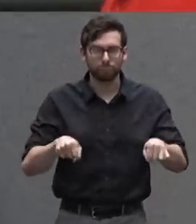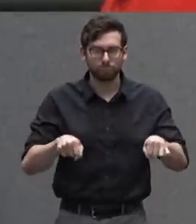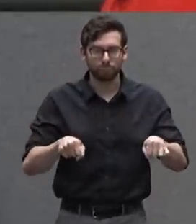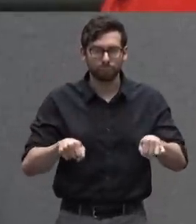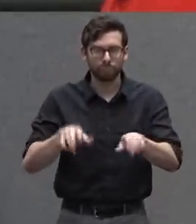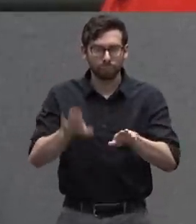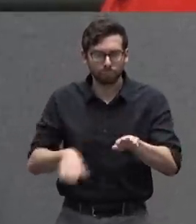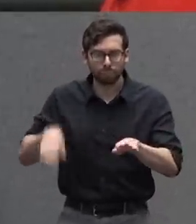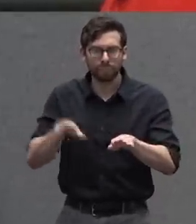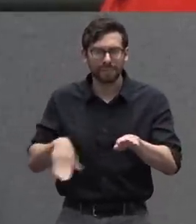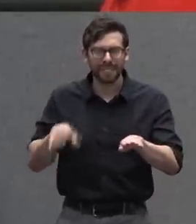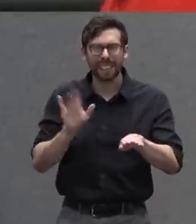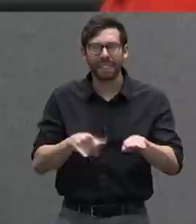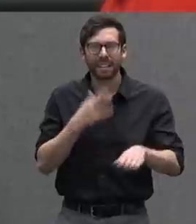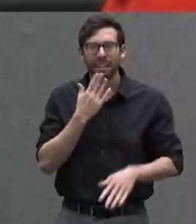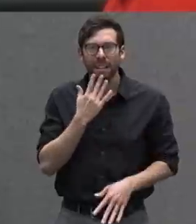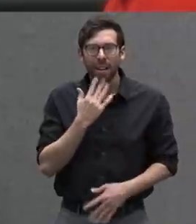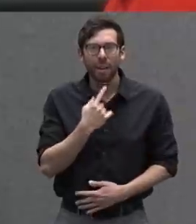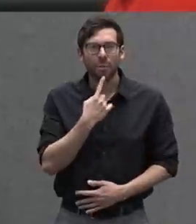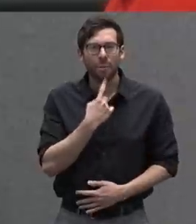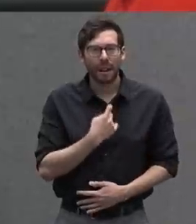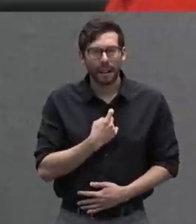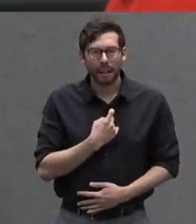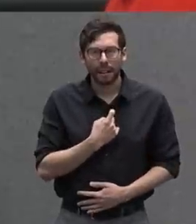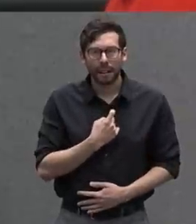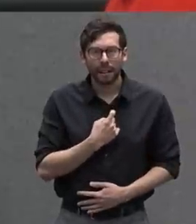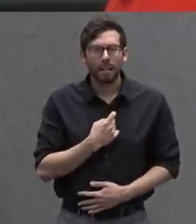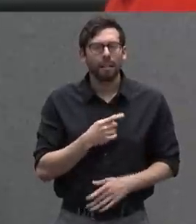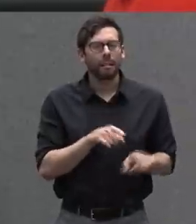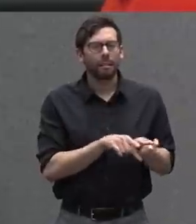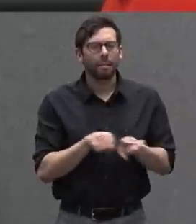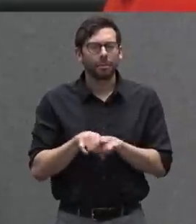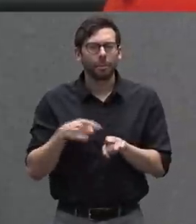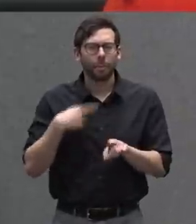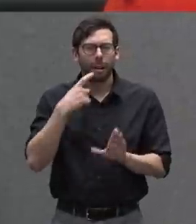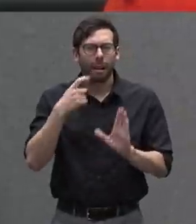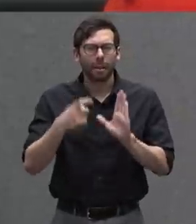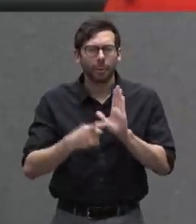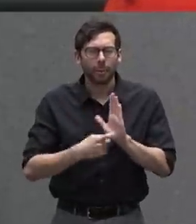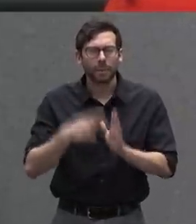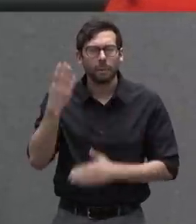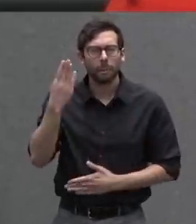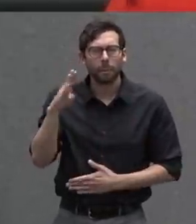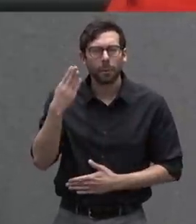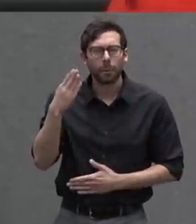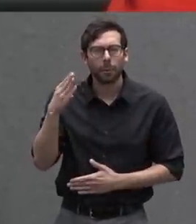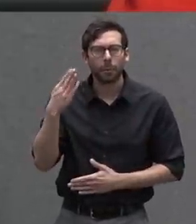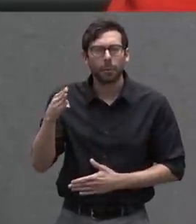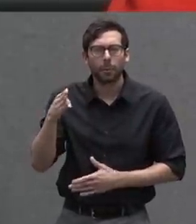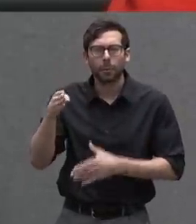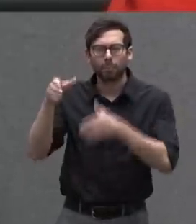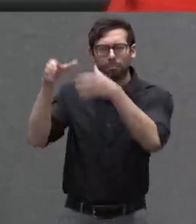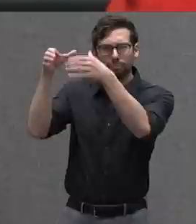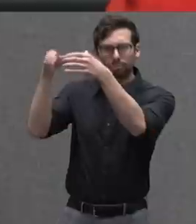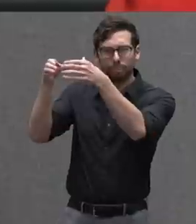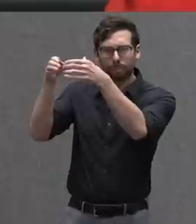cage. It might be a lantern. It might be showing her the path for her